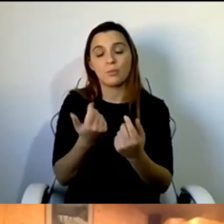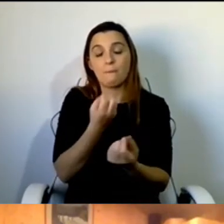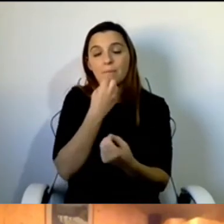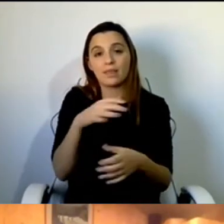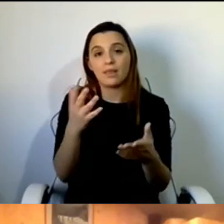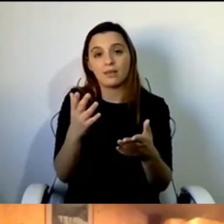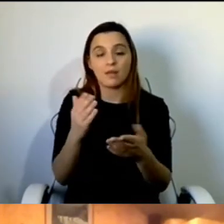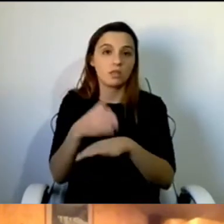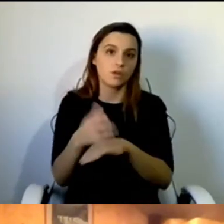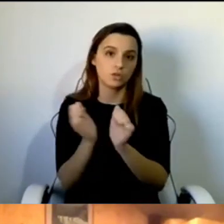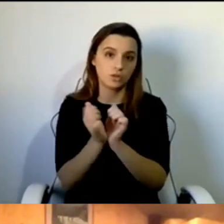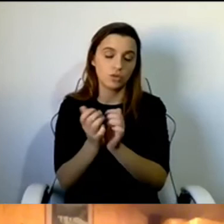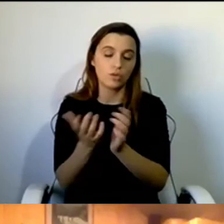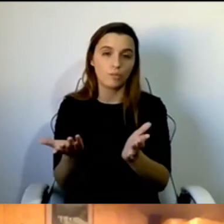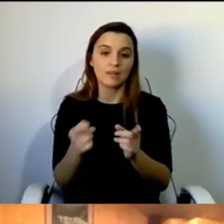last 5 years,